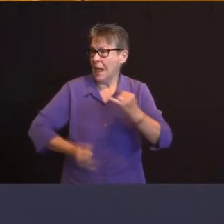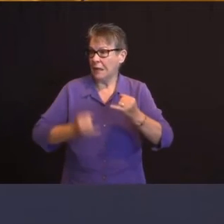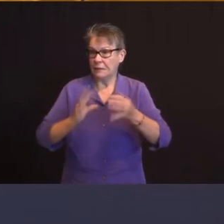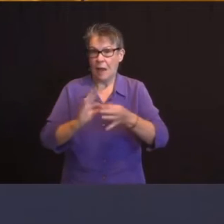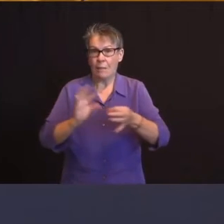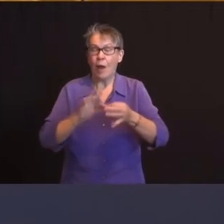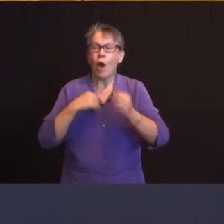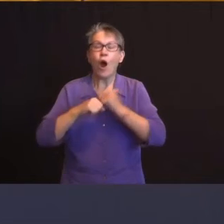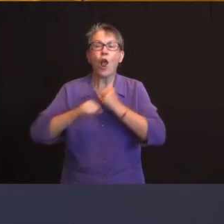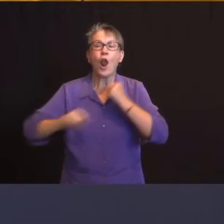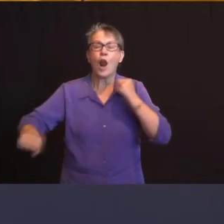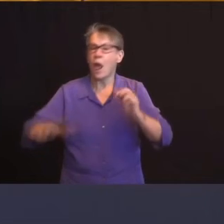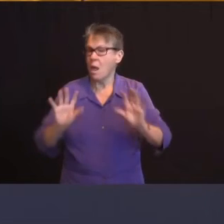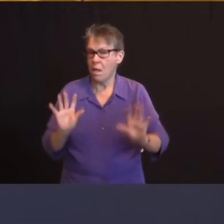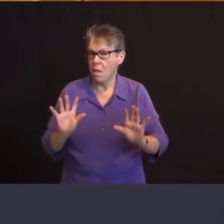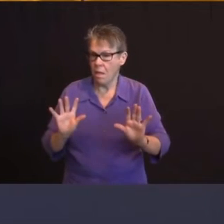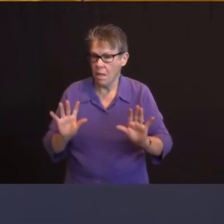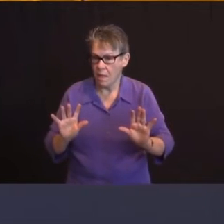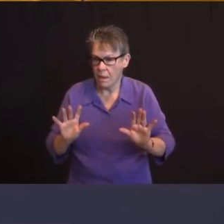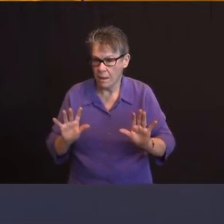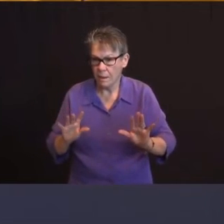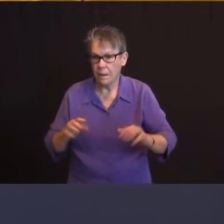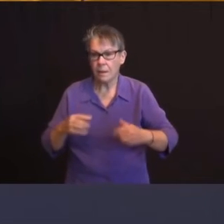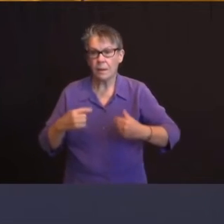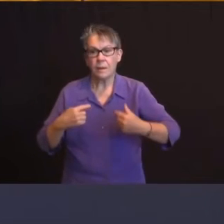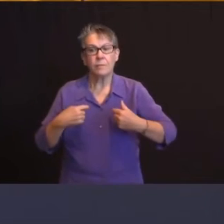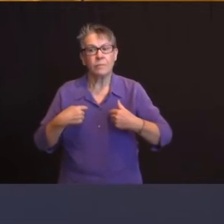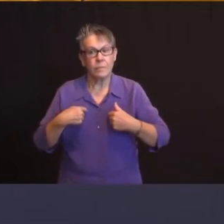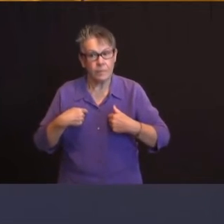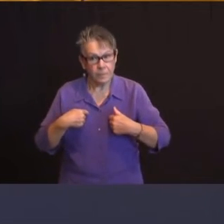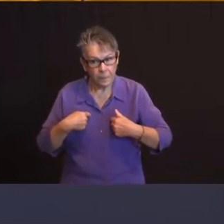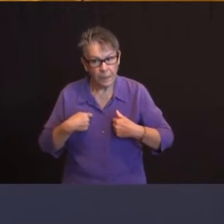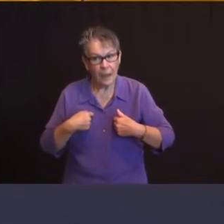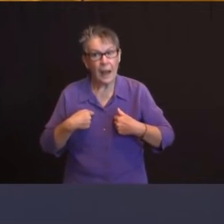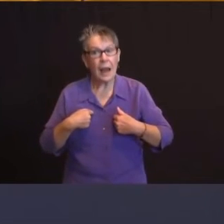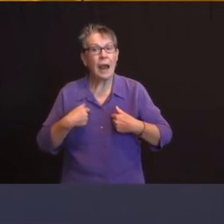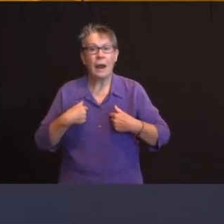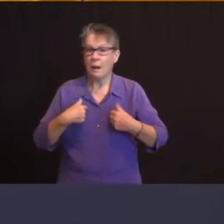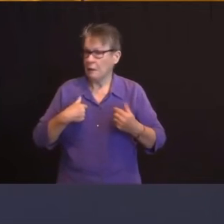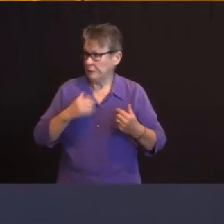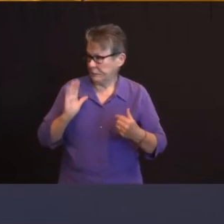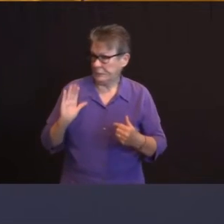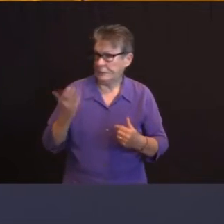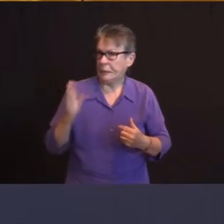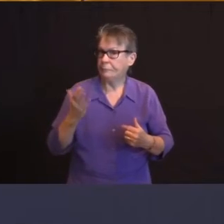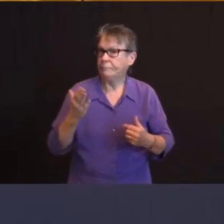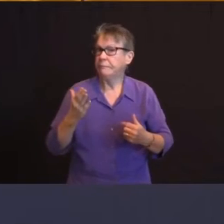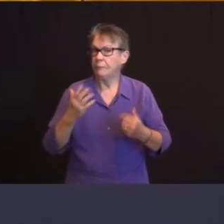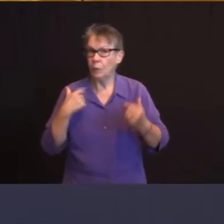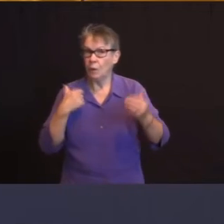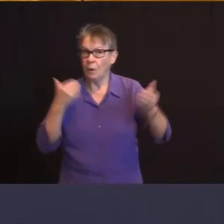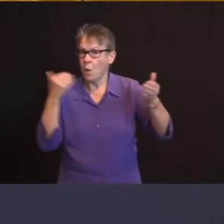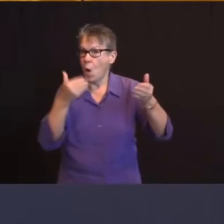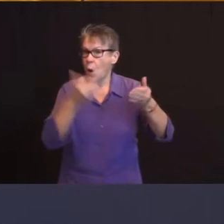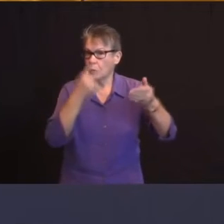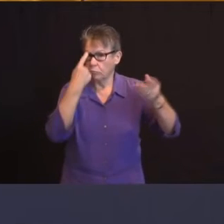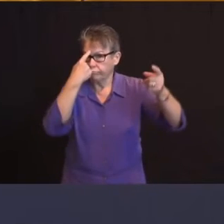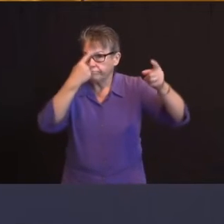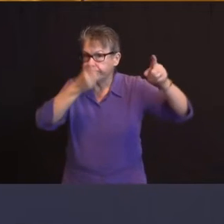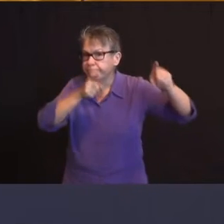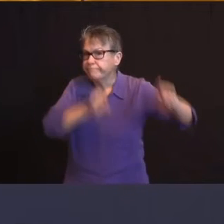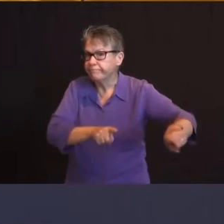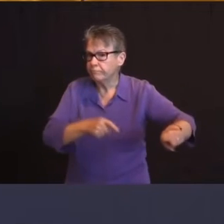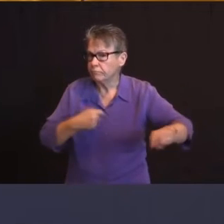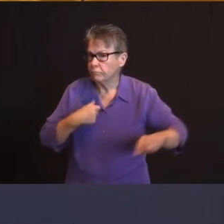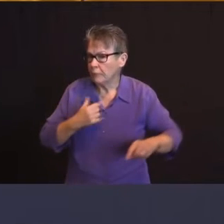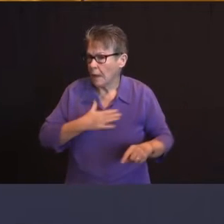right now plus or minus around $900 billion. I think the need in the fullness of time, and the